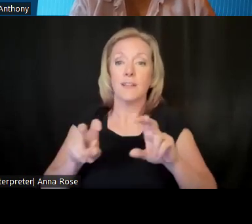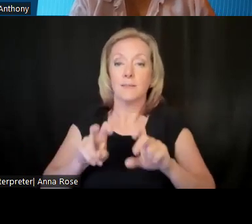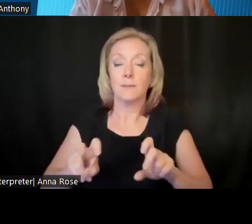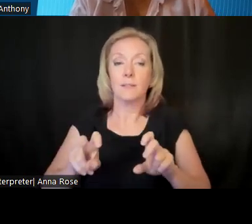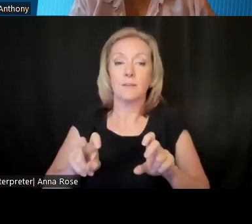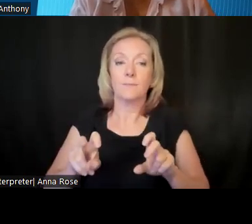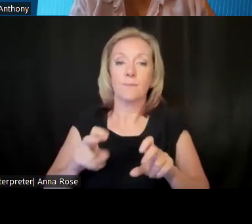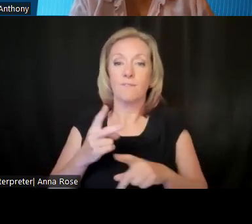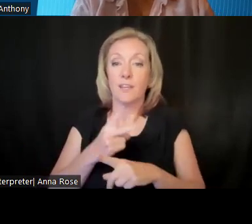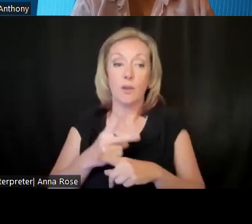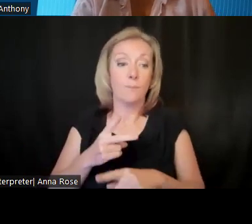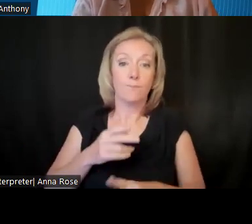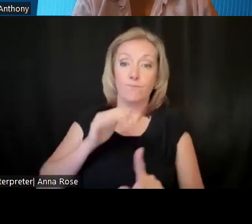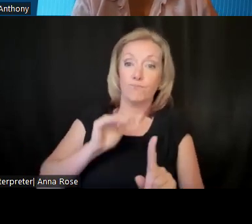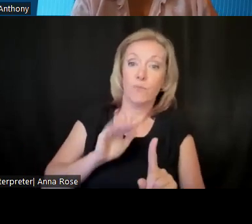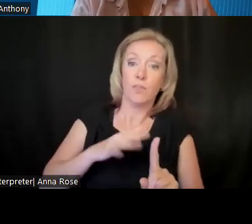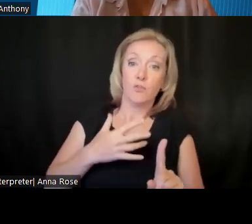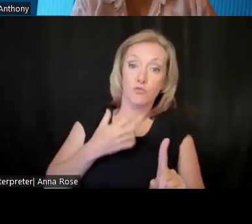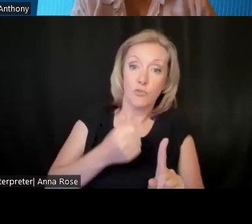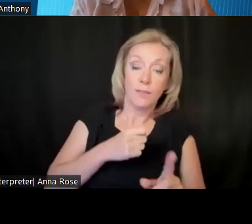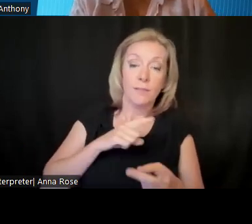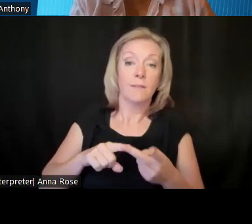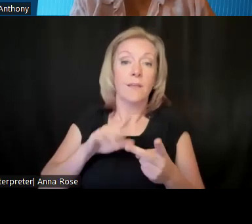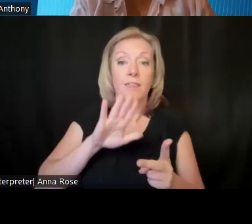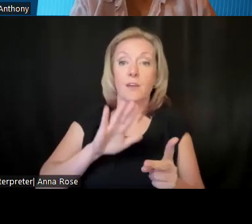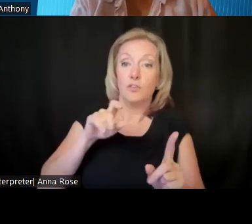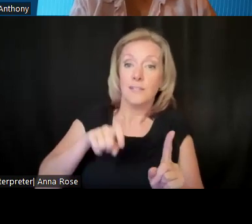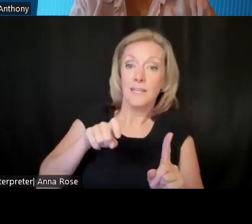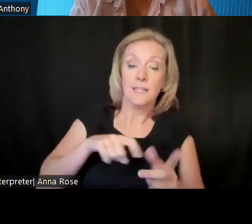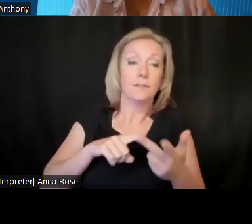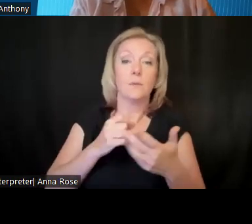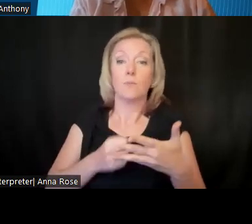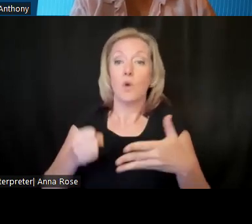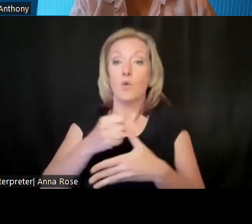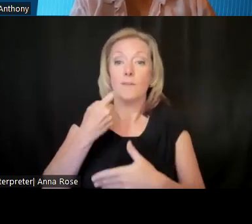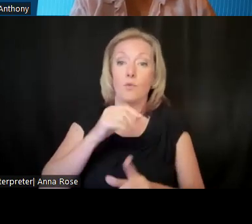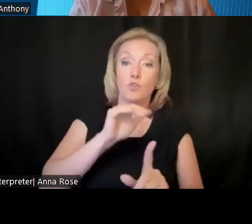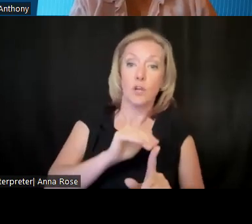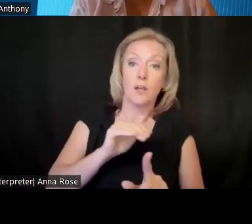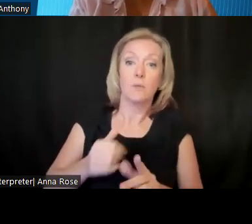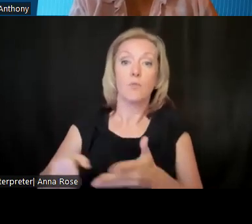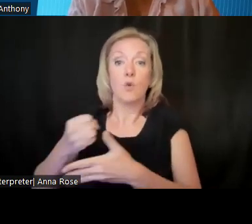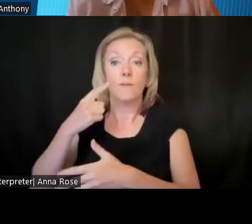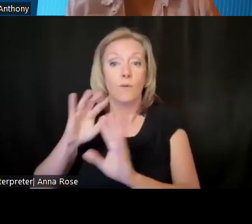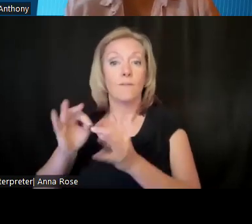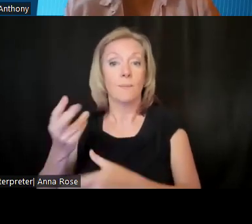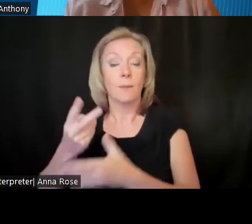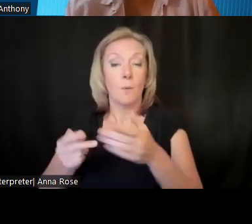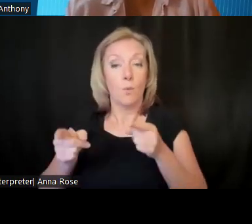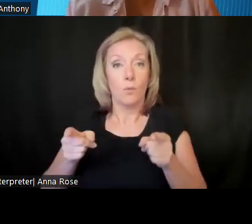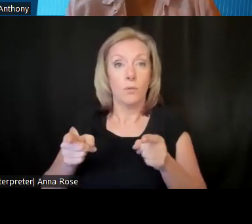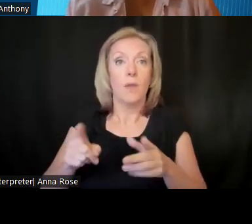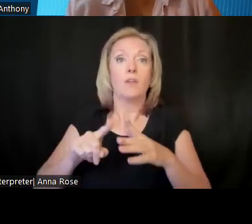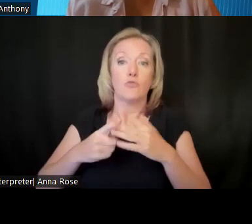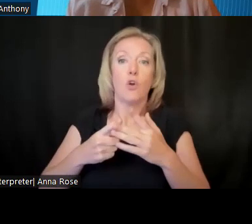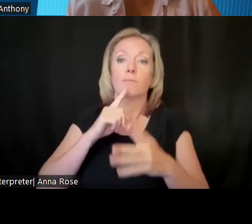out what are the strengths of this kids, what are the needs, and what are the priorities, both of the child and the family. And that's where we can really start